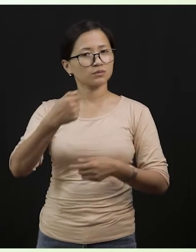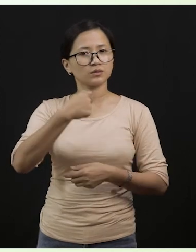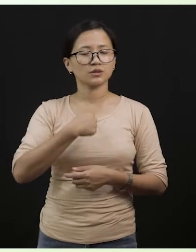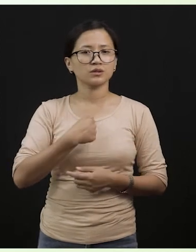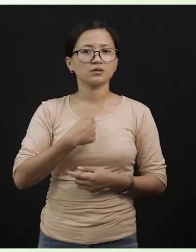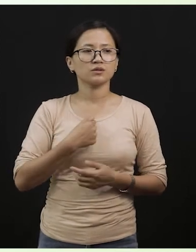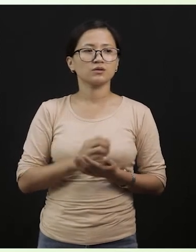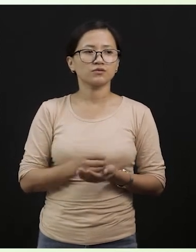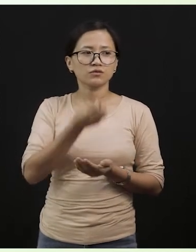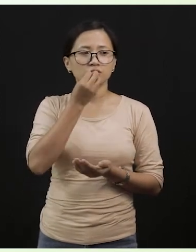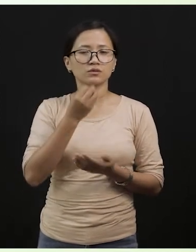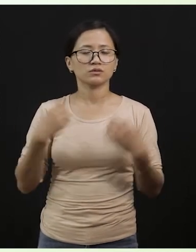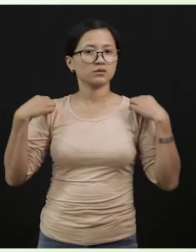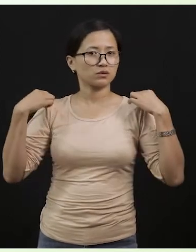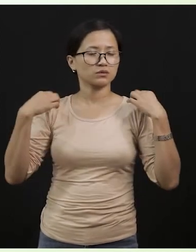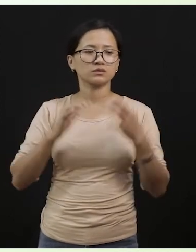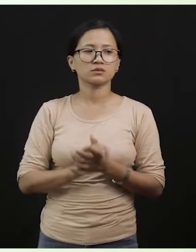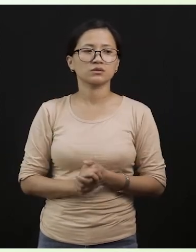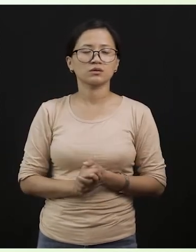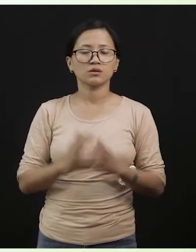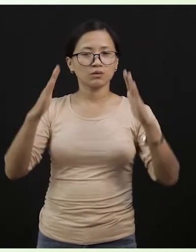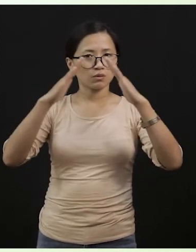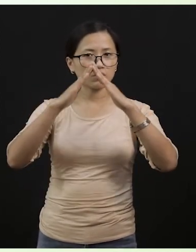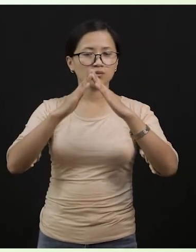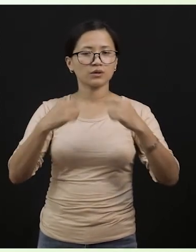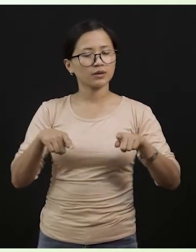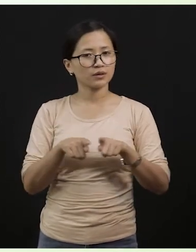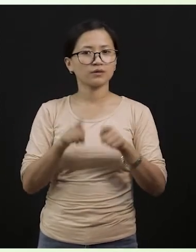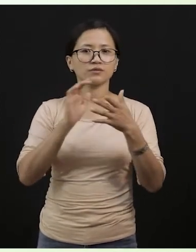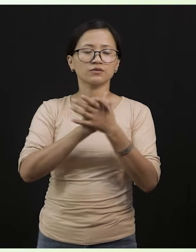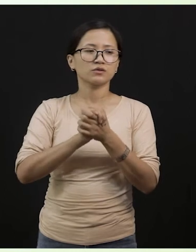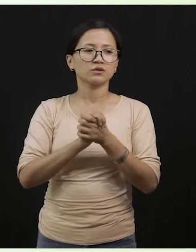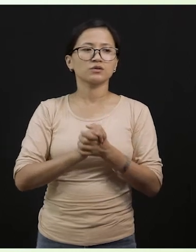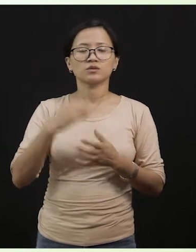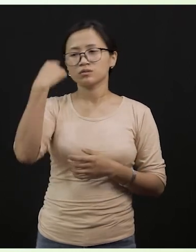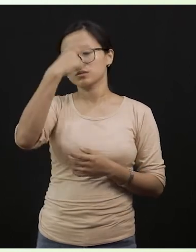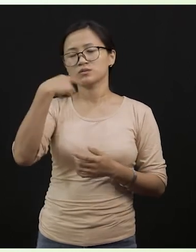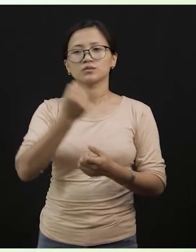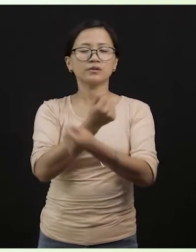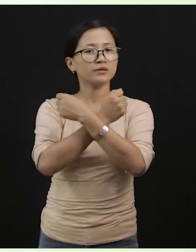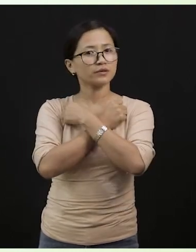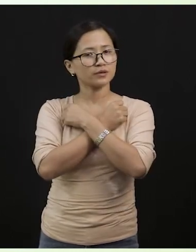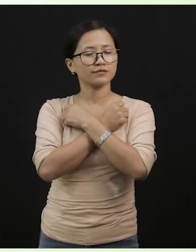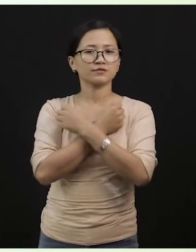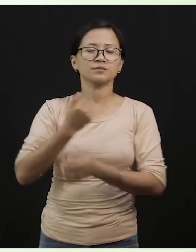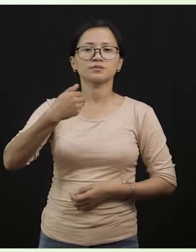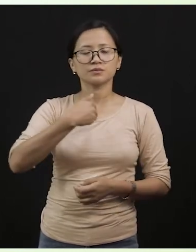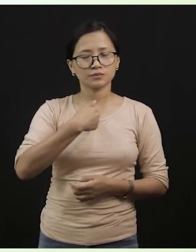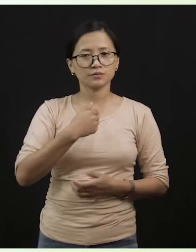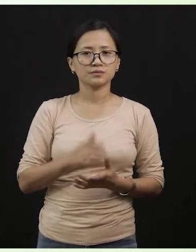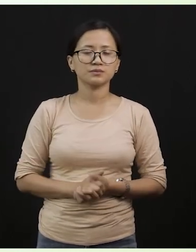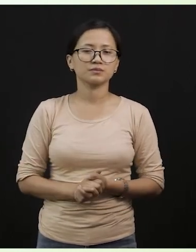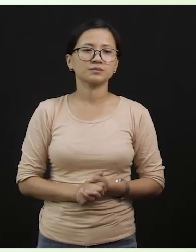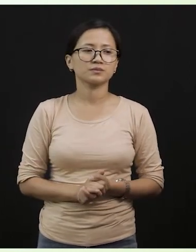after me, food, clothes, home, and friends who love me. Yes, we need food, we have